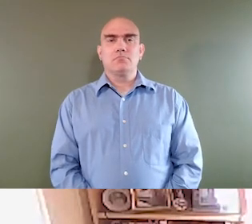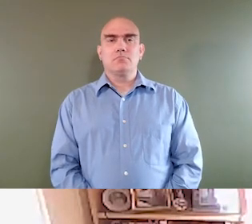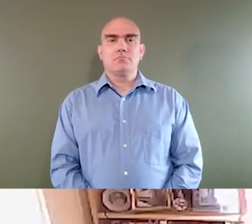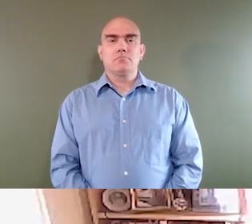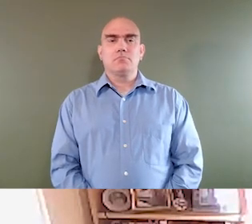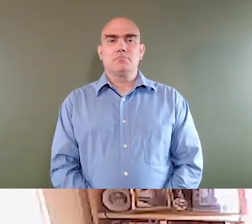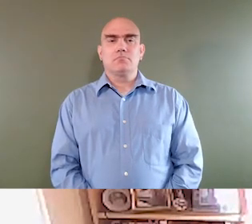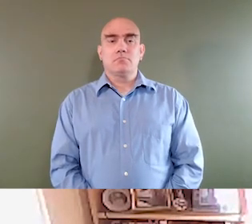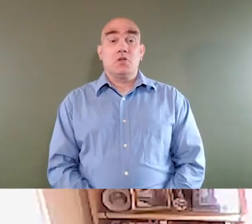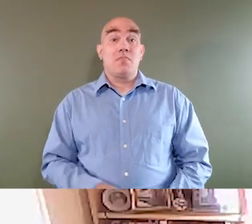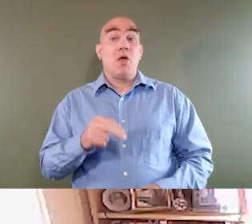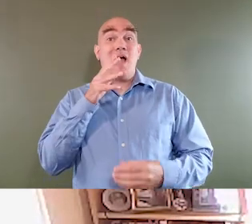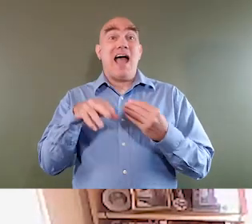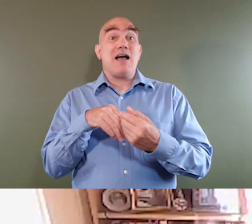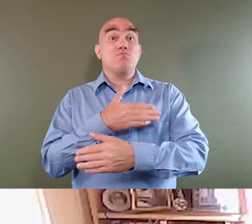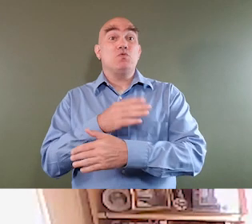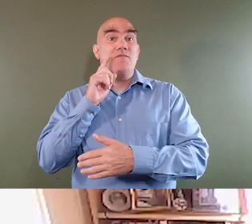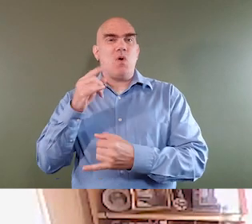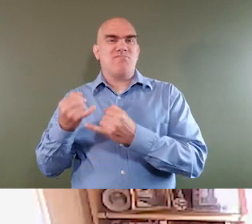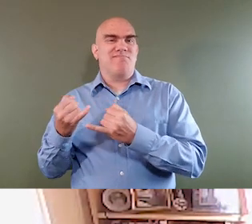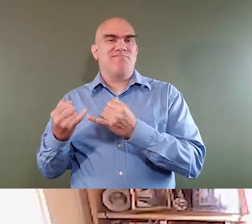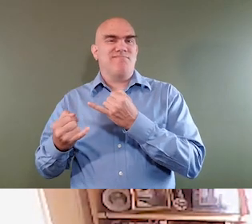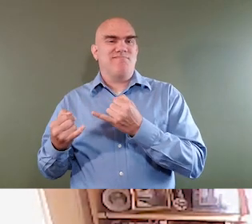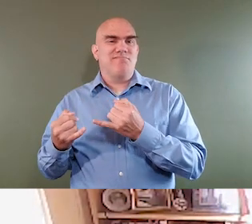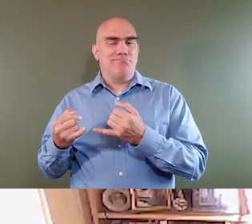And then we'll add music in for that last circuit.